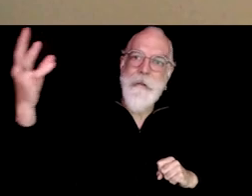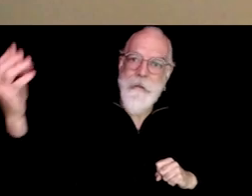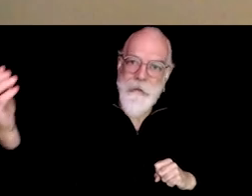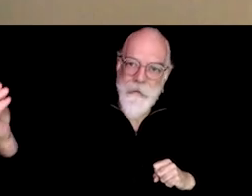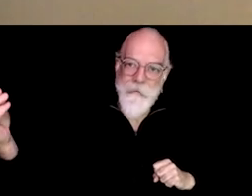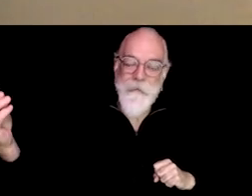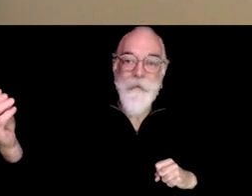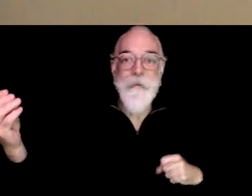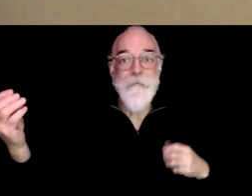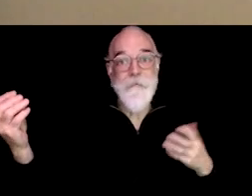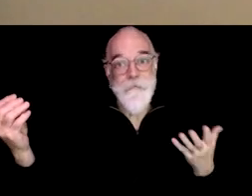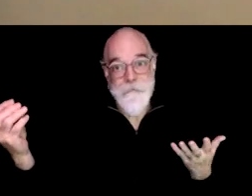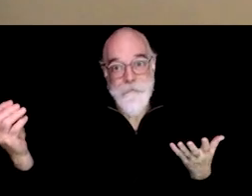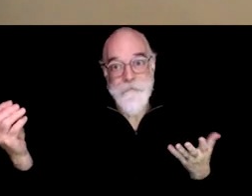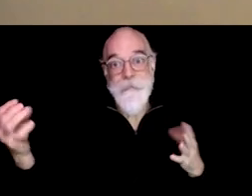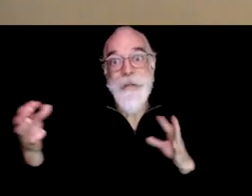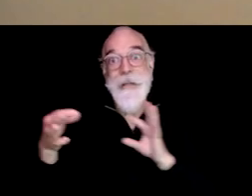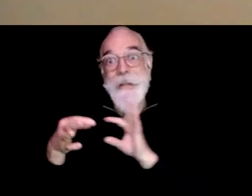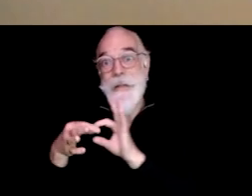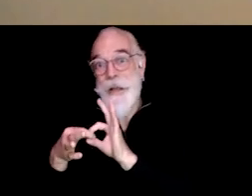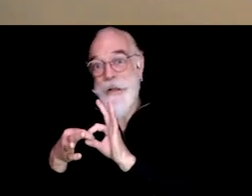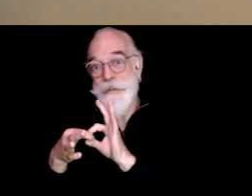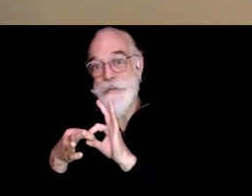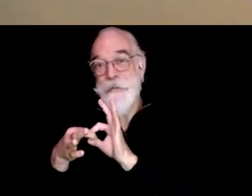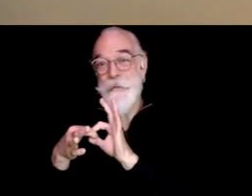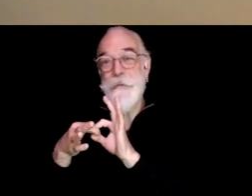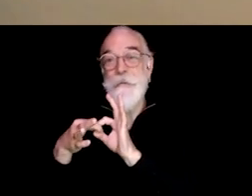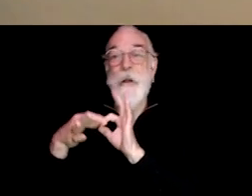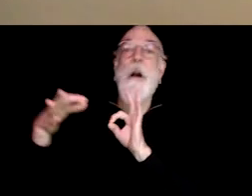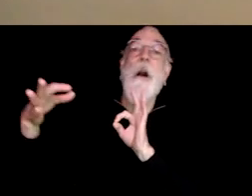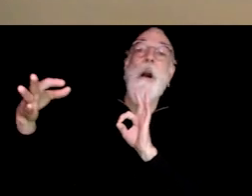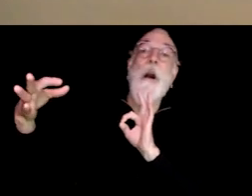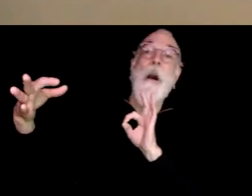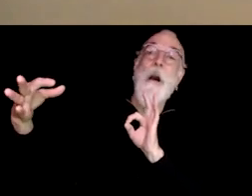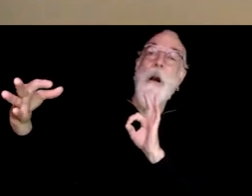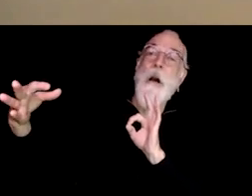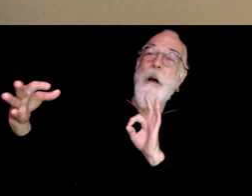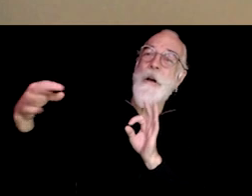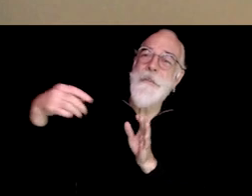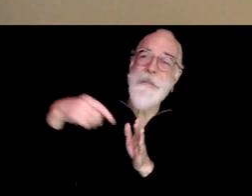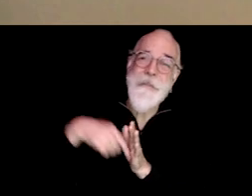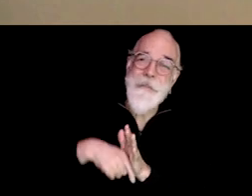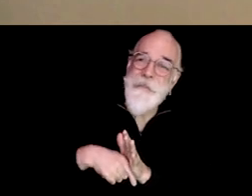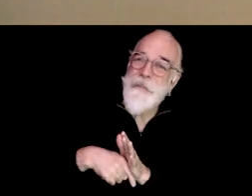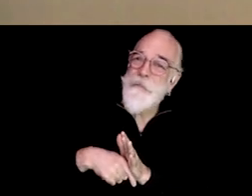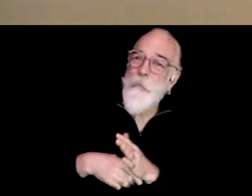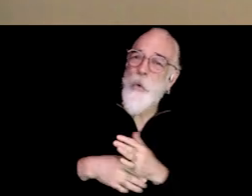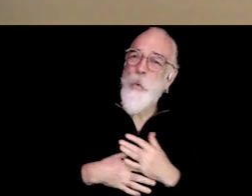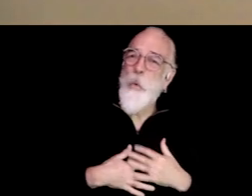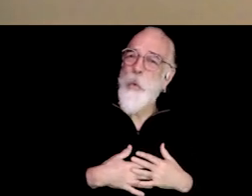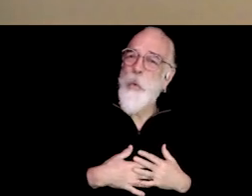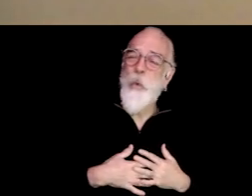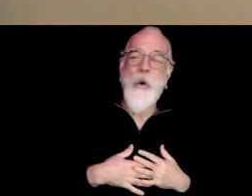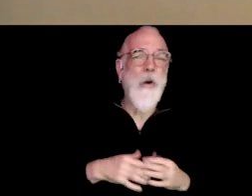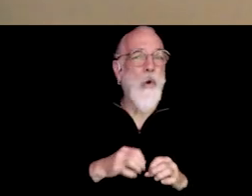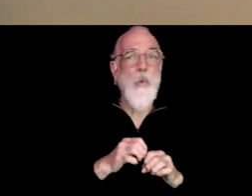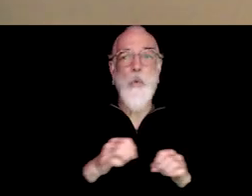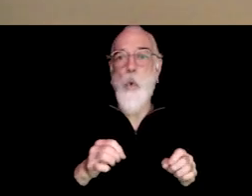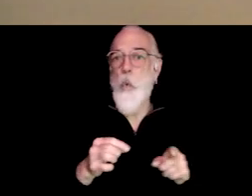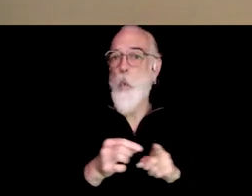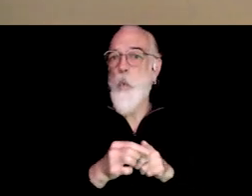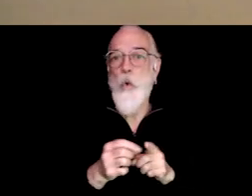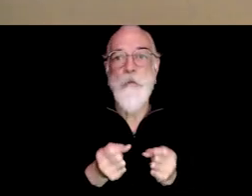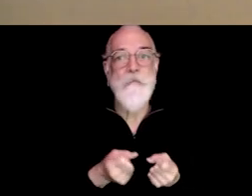because, well, we had a connection that was very deep, that the kind there are no